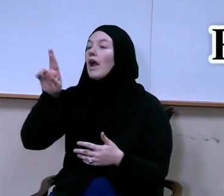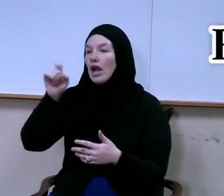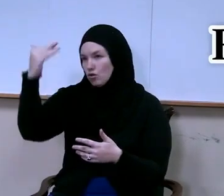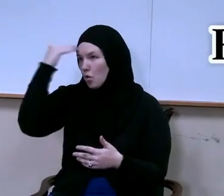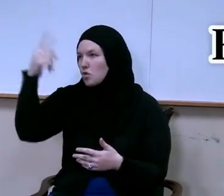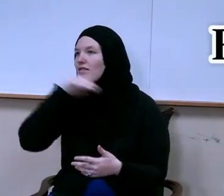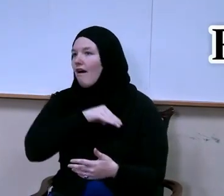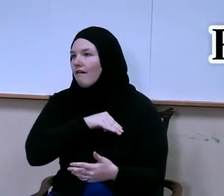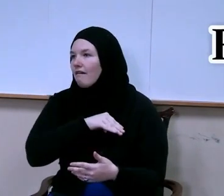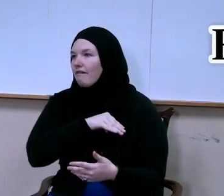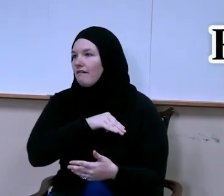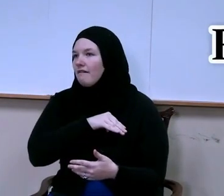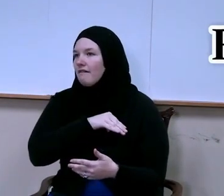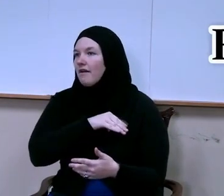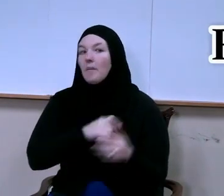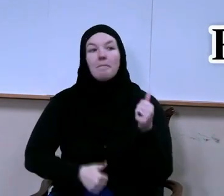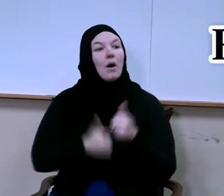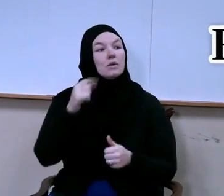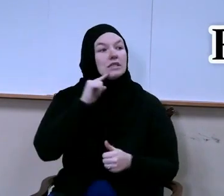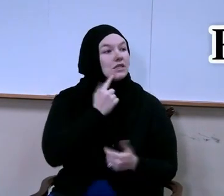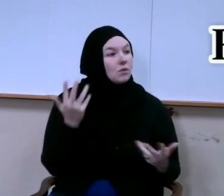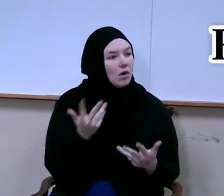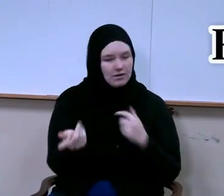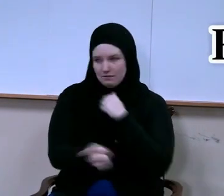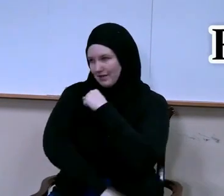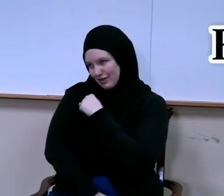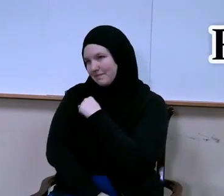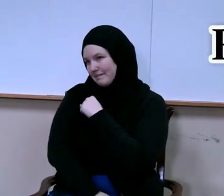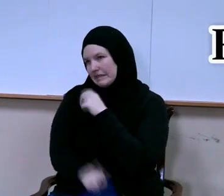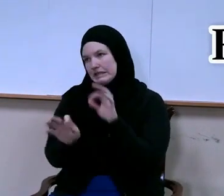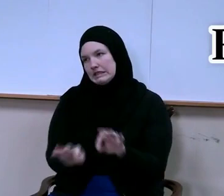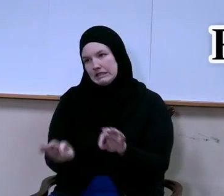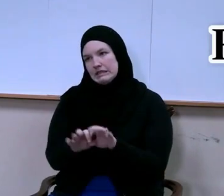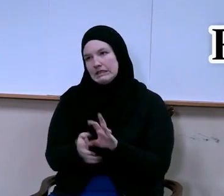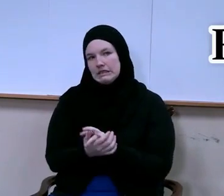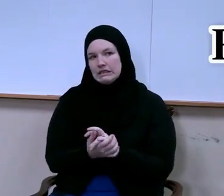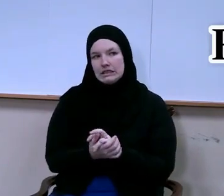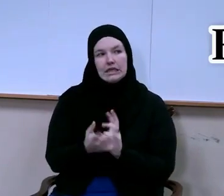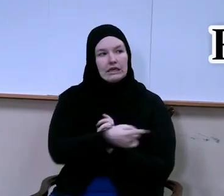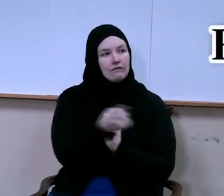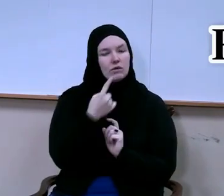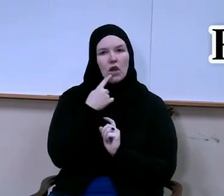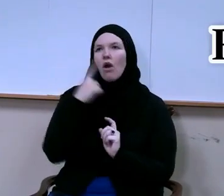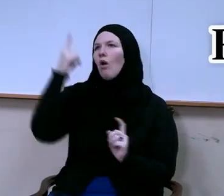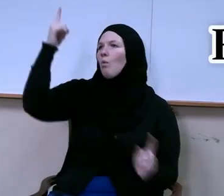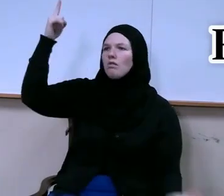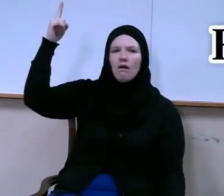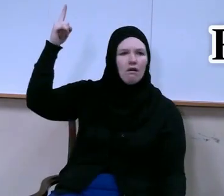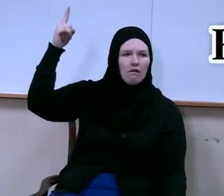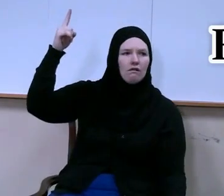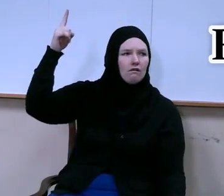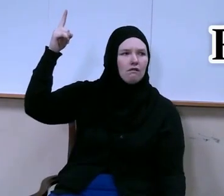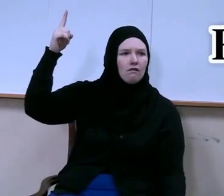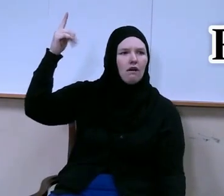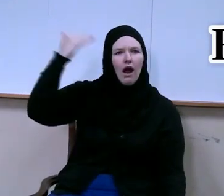you are lying. But what is most serious is the punishment. The punishment.